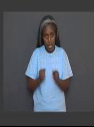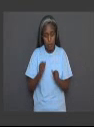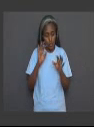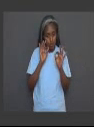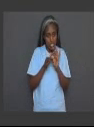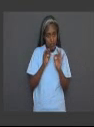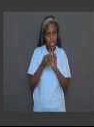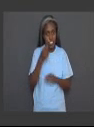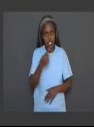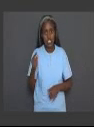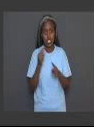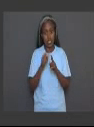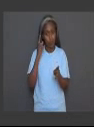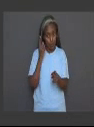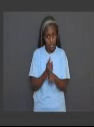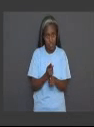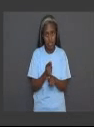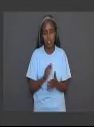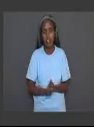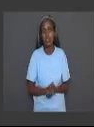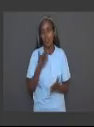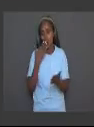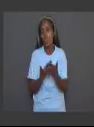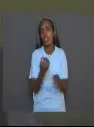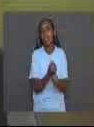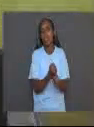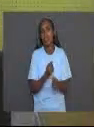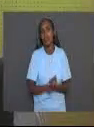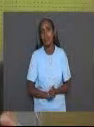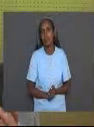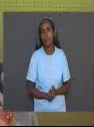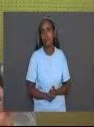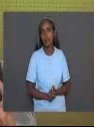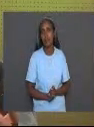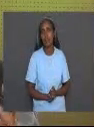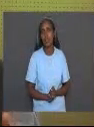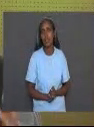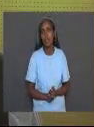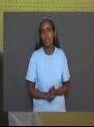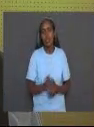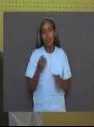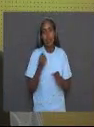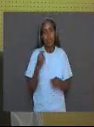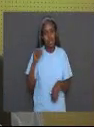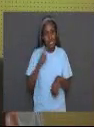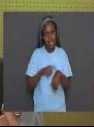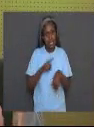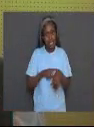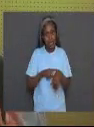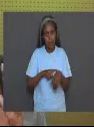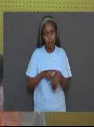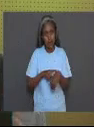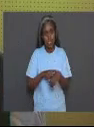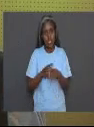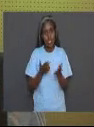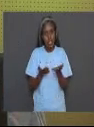define each term correctly? Well done. There may come a time when we